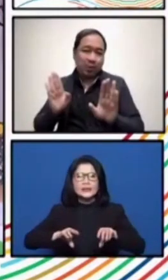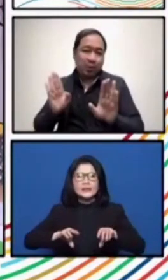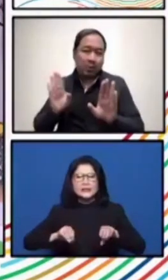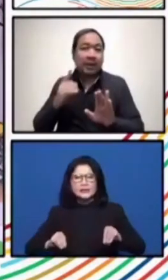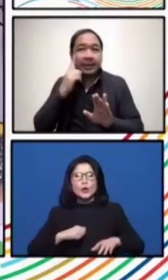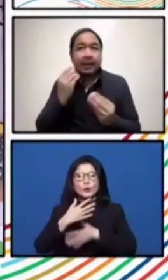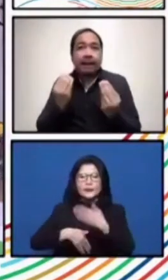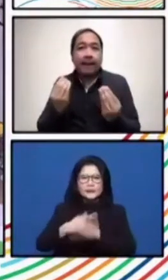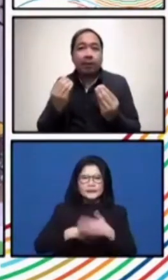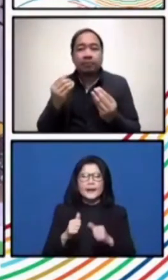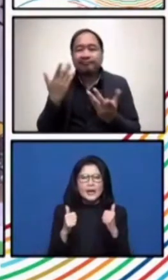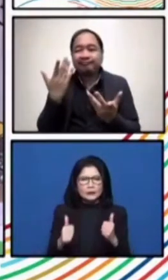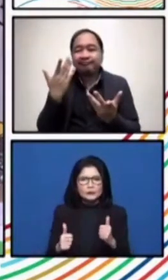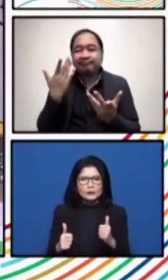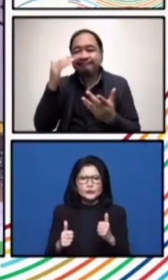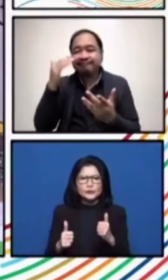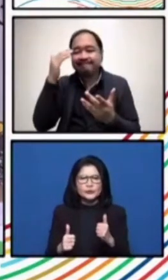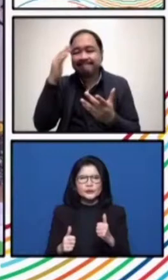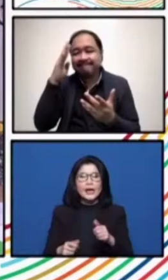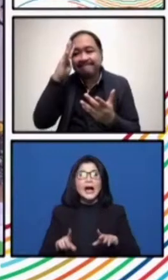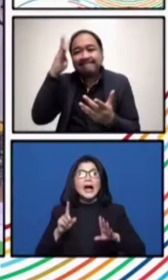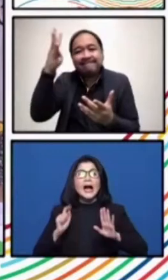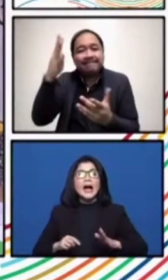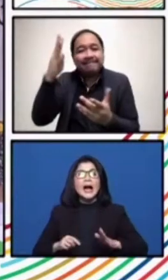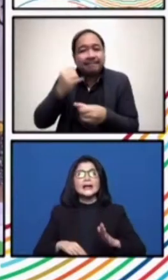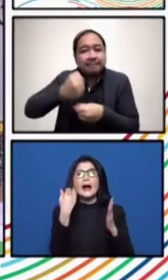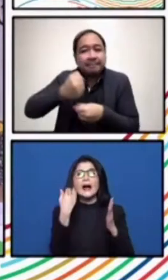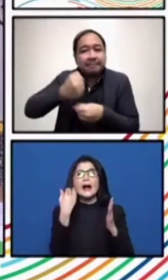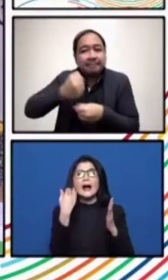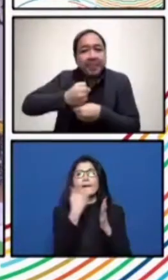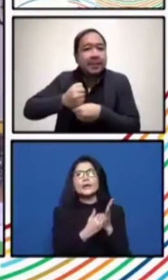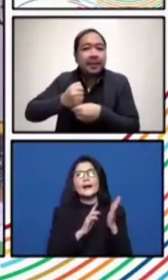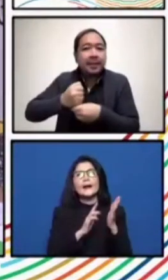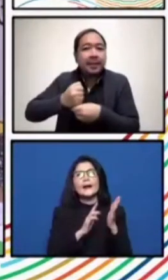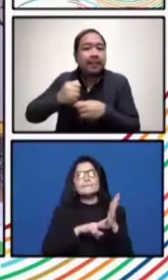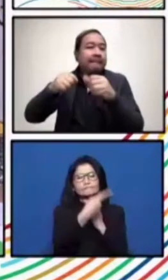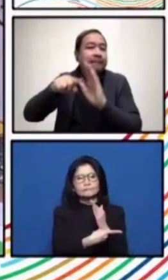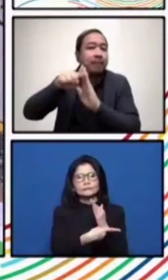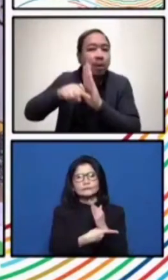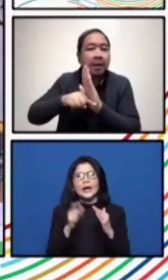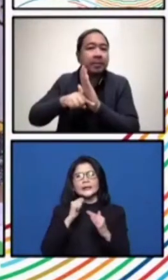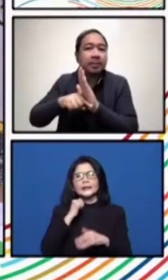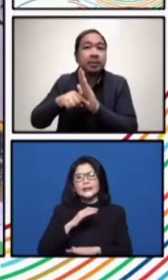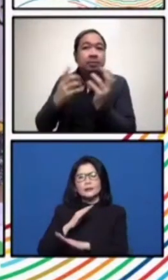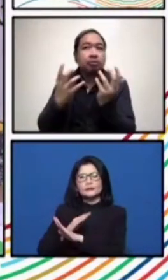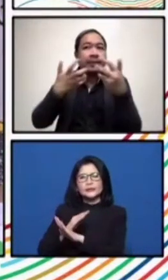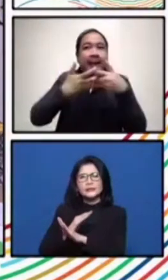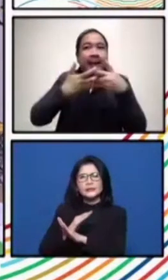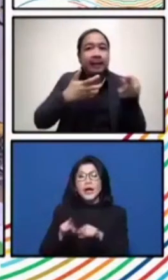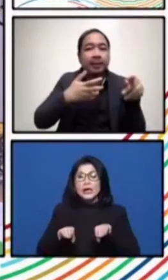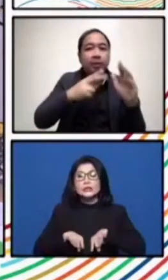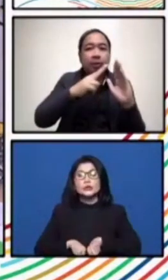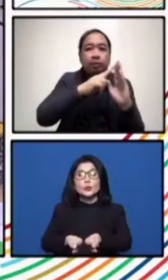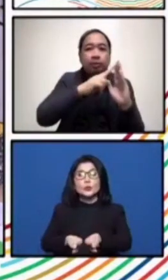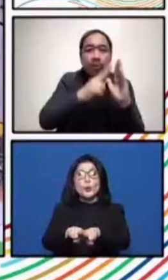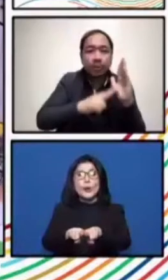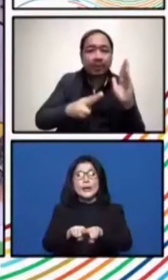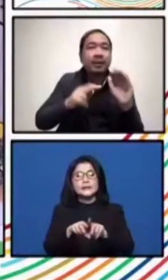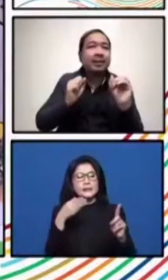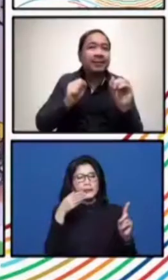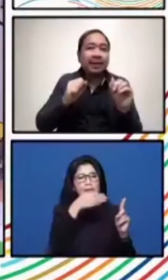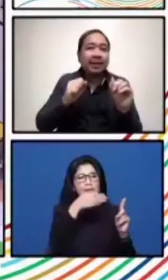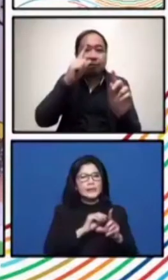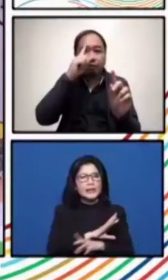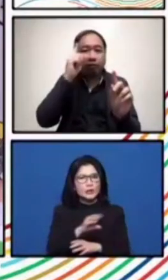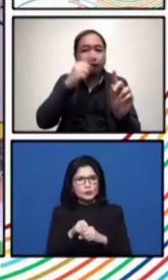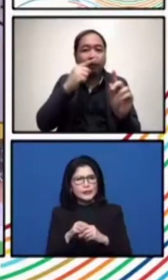schemes and programs as well as taking affirmative action in line with the spirit of law to achieve objective of inclusion and